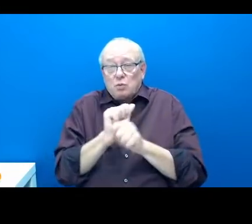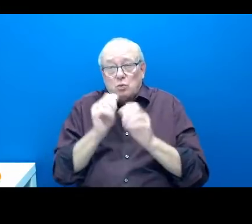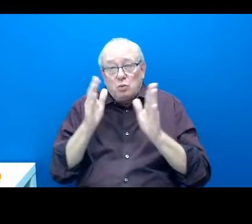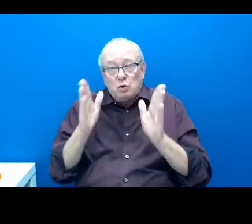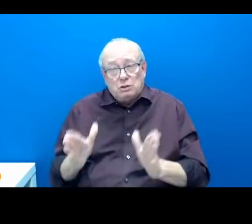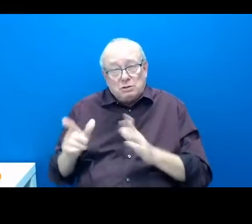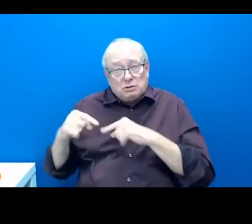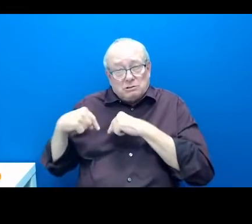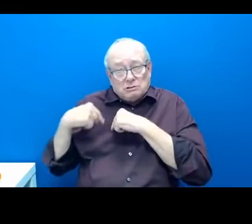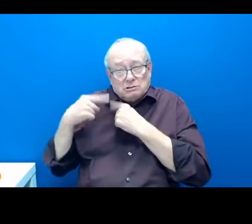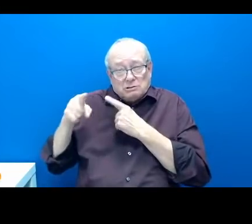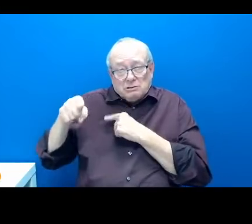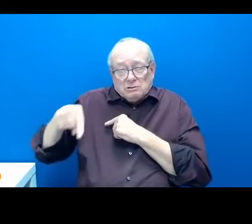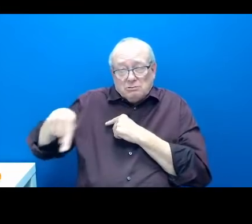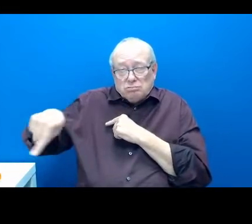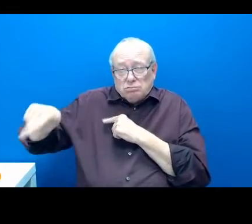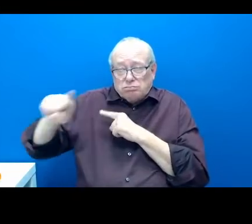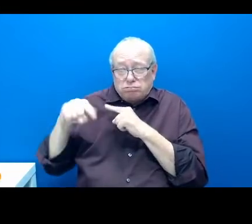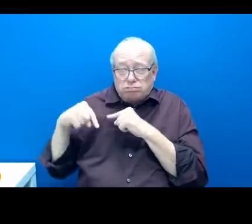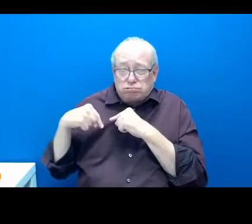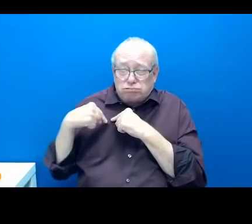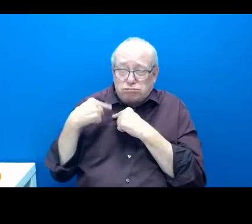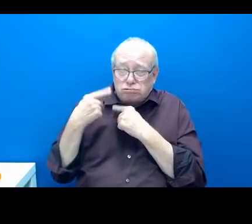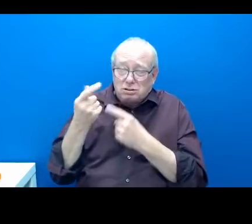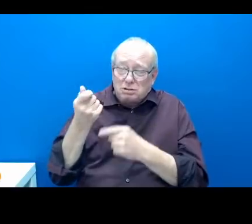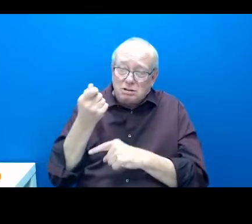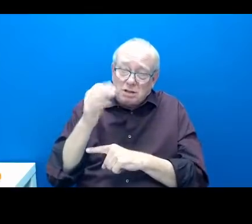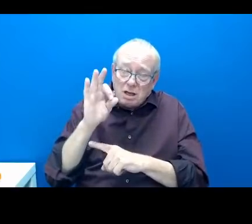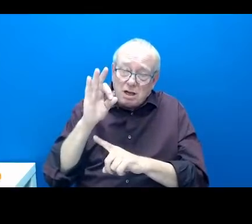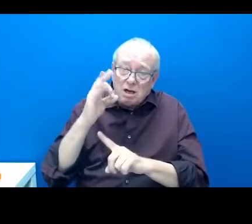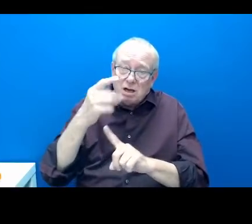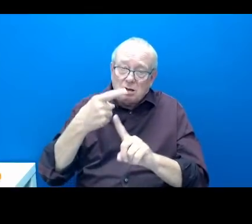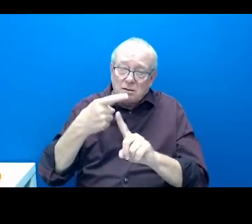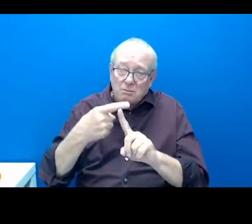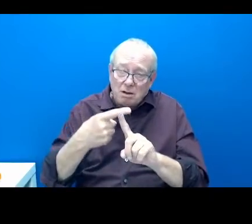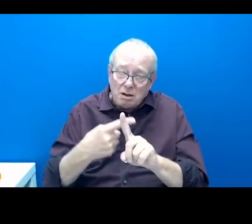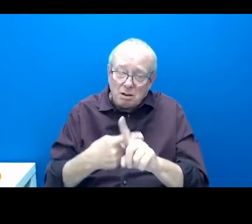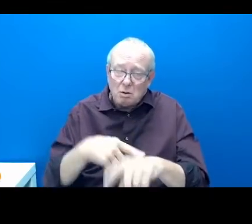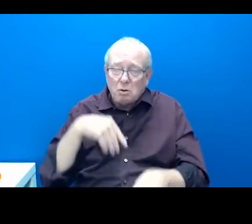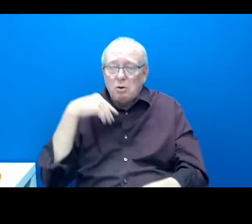long 19 months. Please be kind to one another.